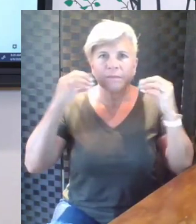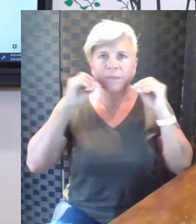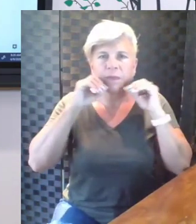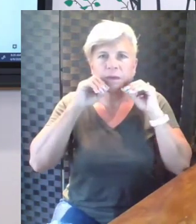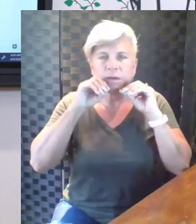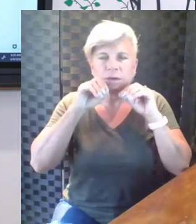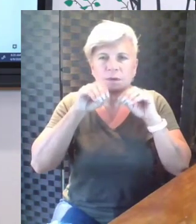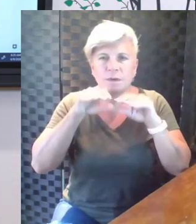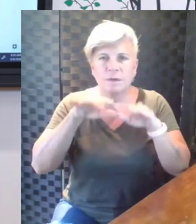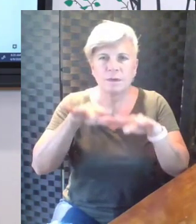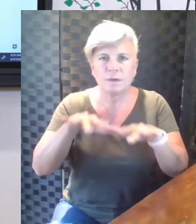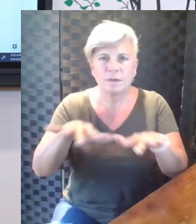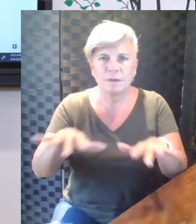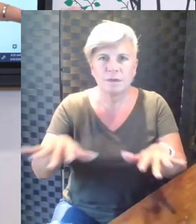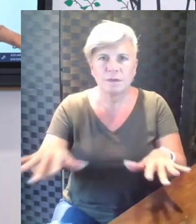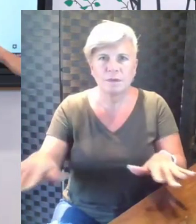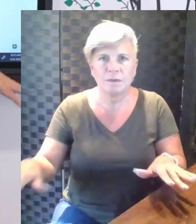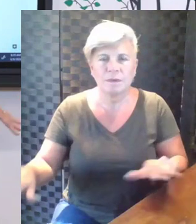and out.